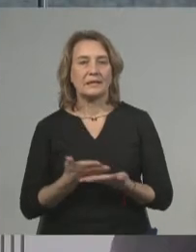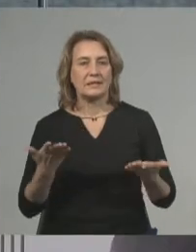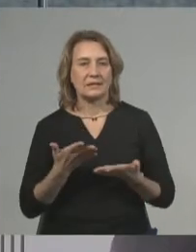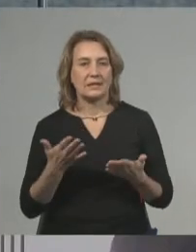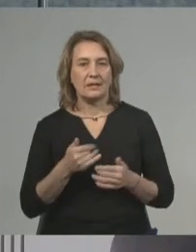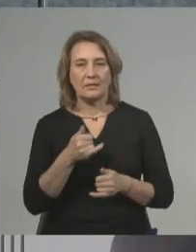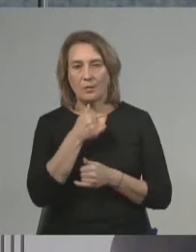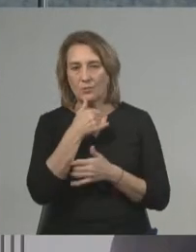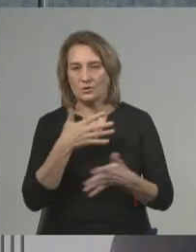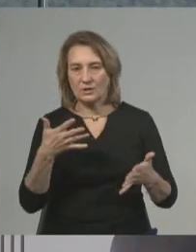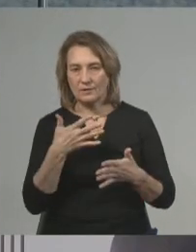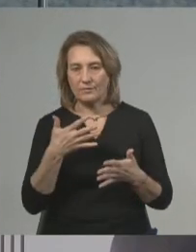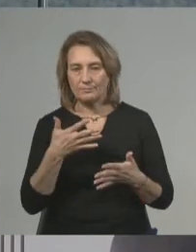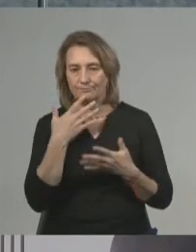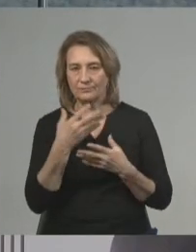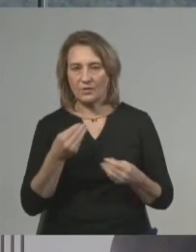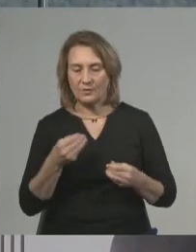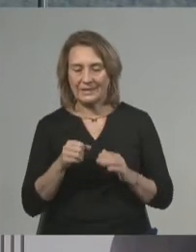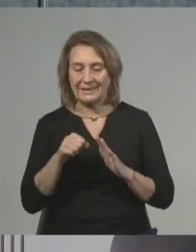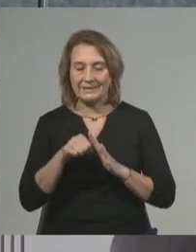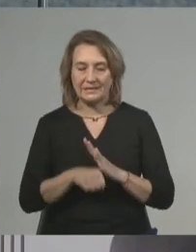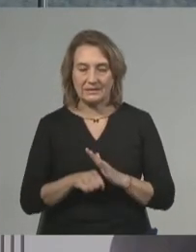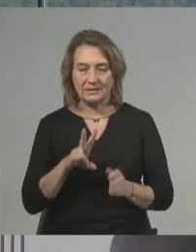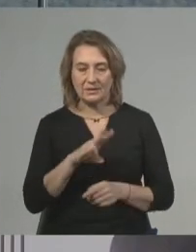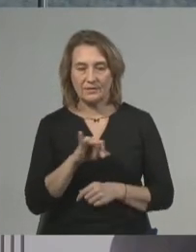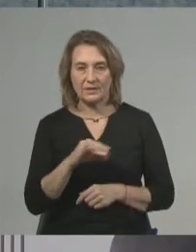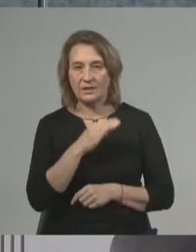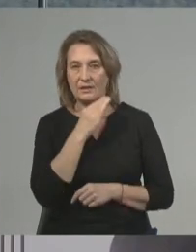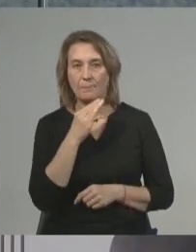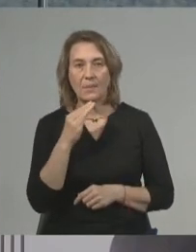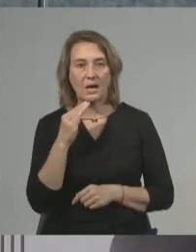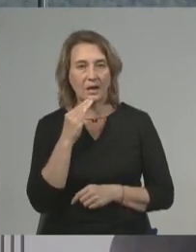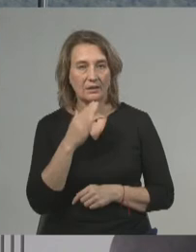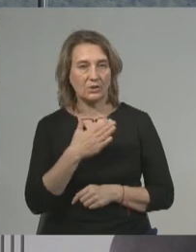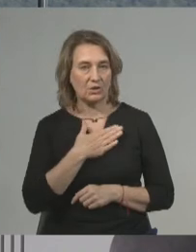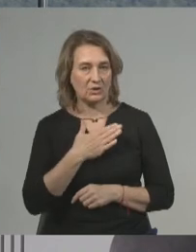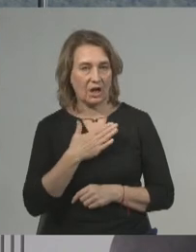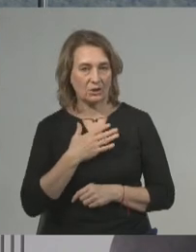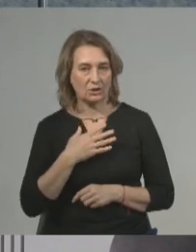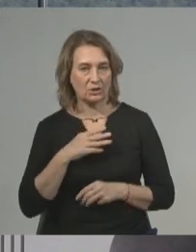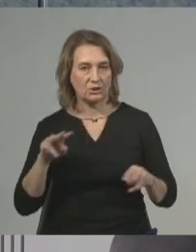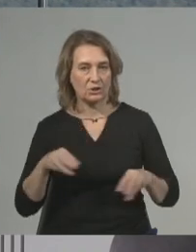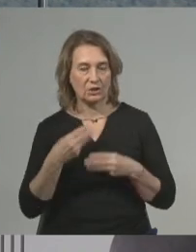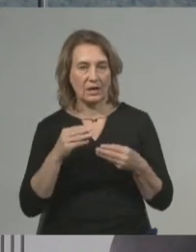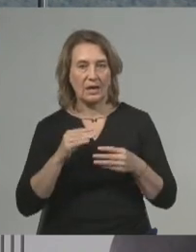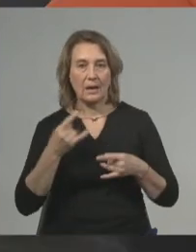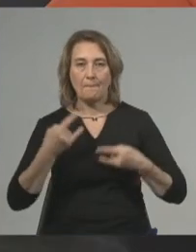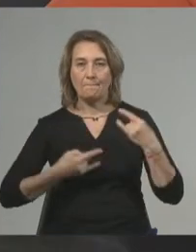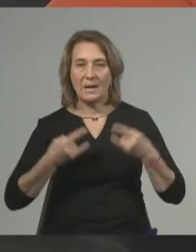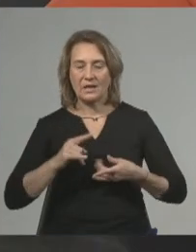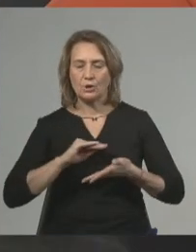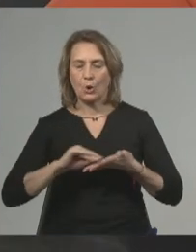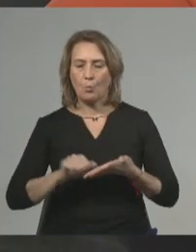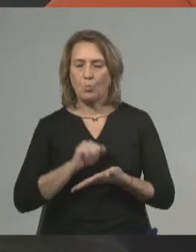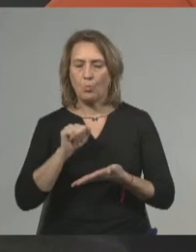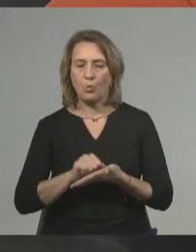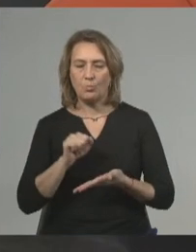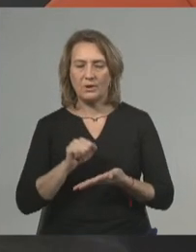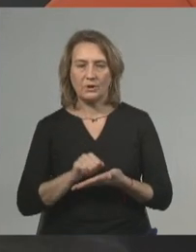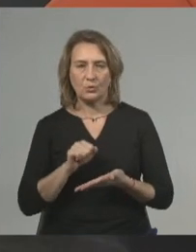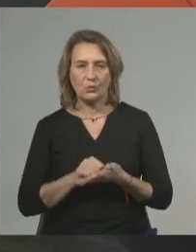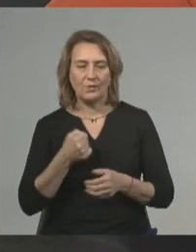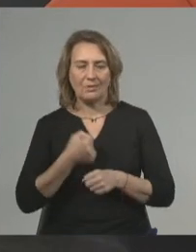unfortunately a lot of our media are republishing violent calls to action from the far right and consider